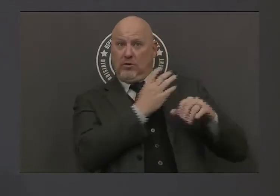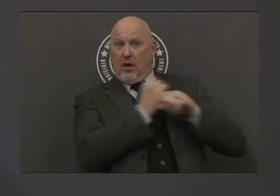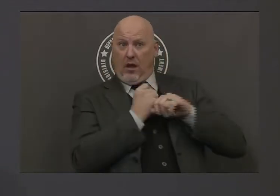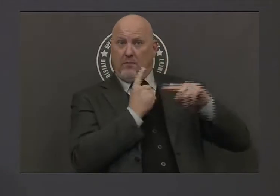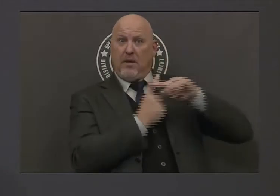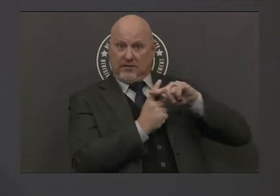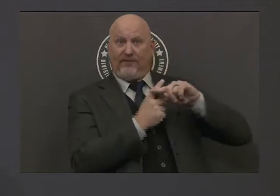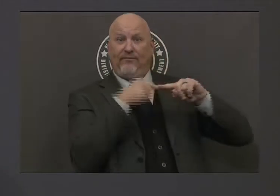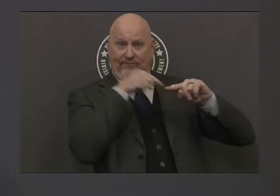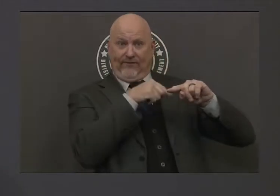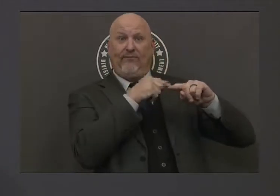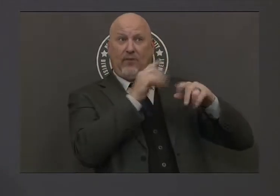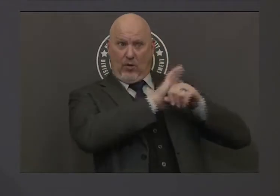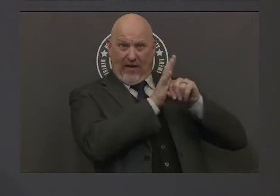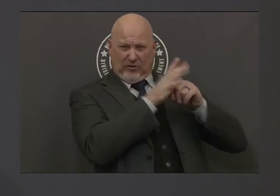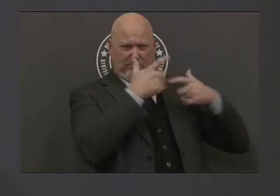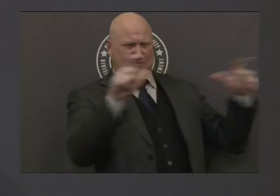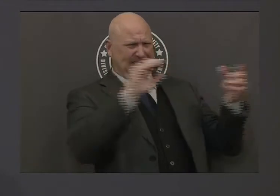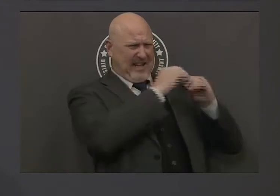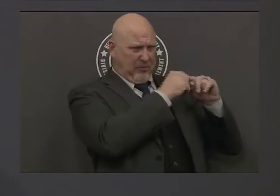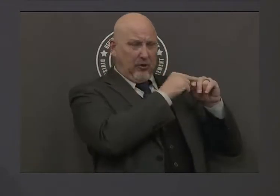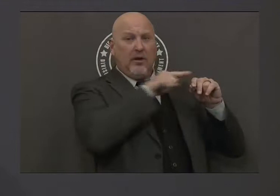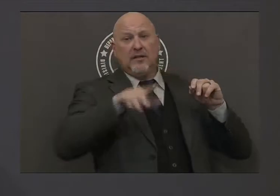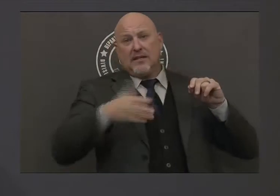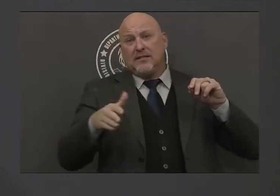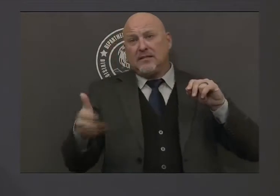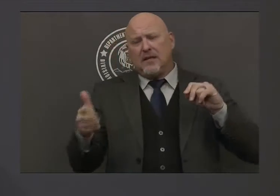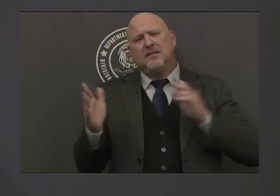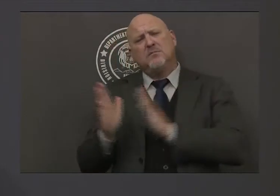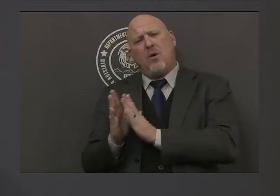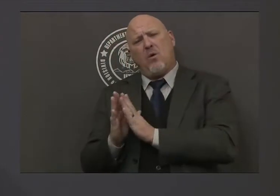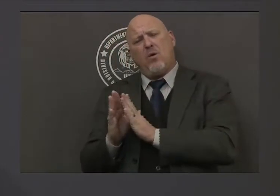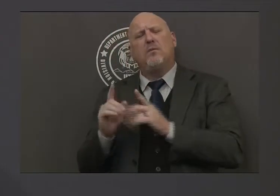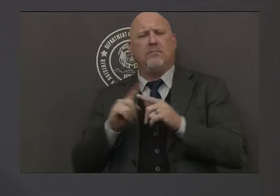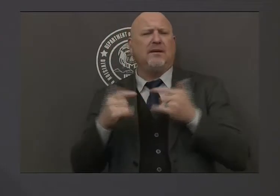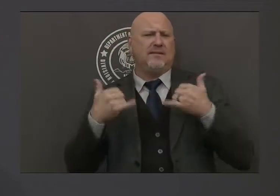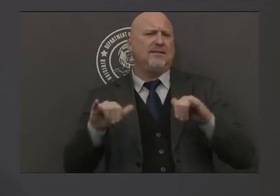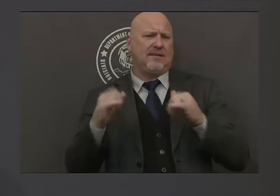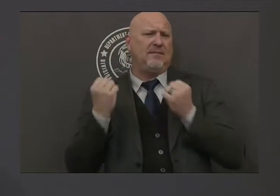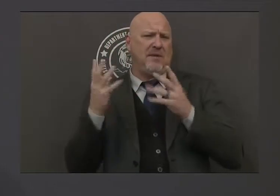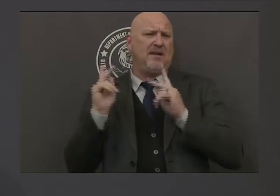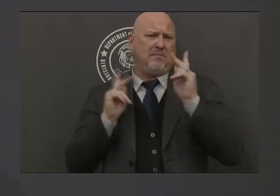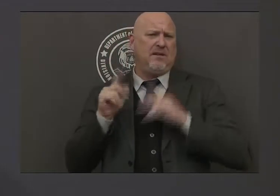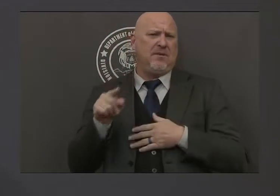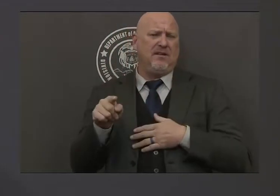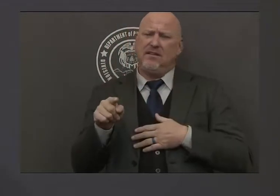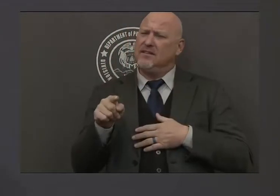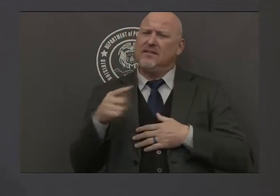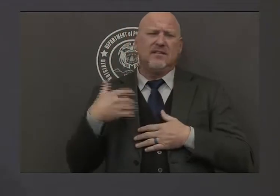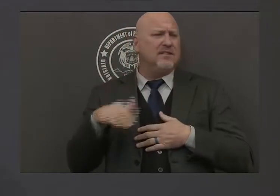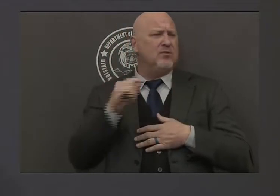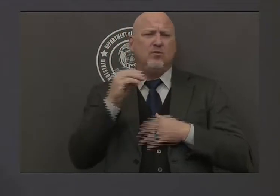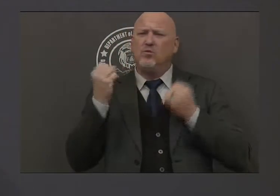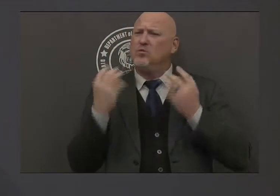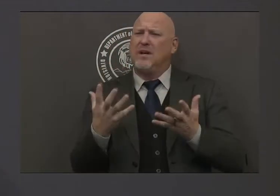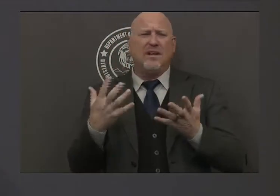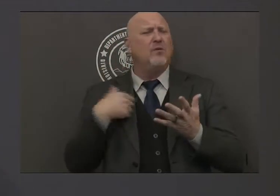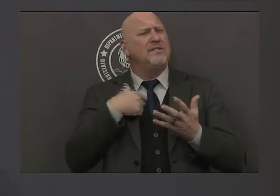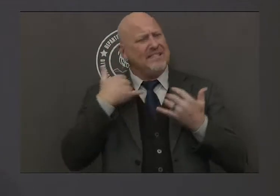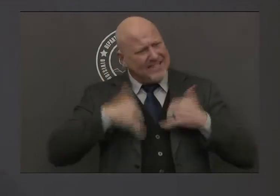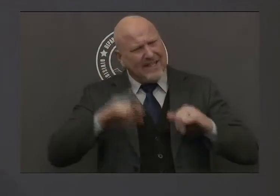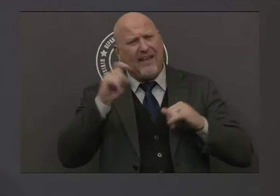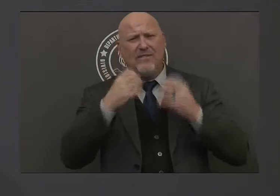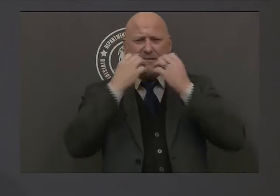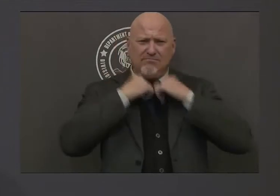every effort to do our part to protect the lives and livelihoods of Utahns. 1,016 deaths